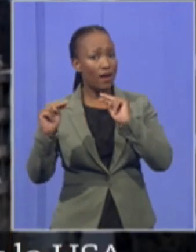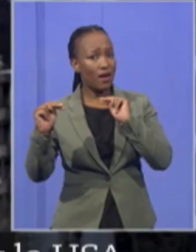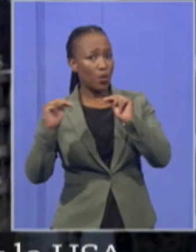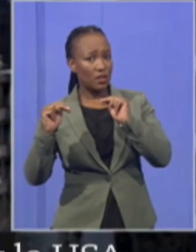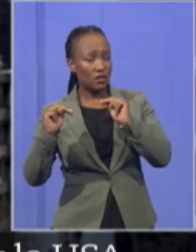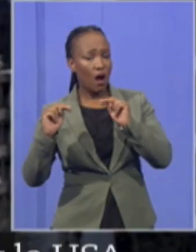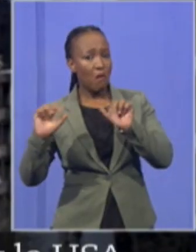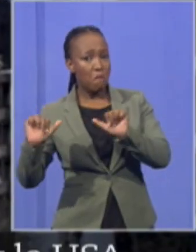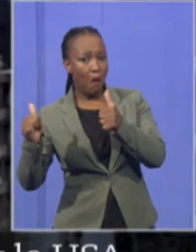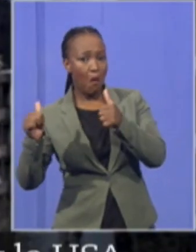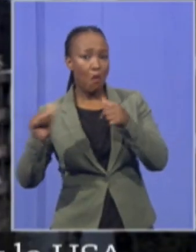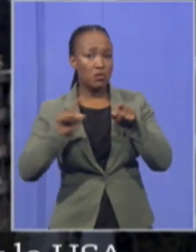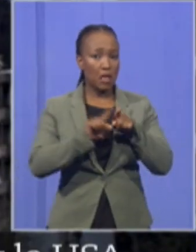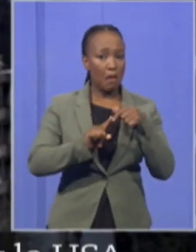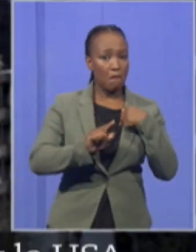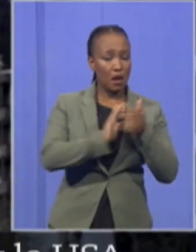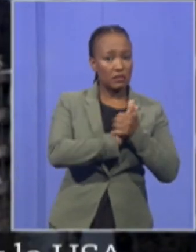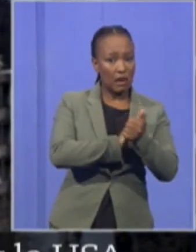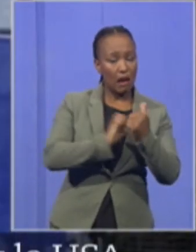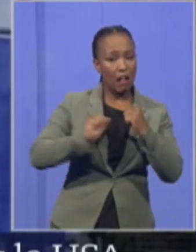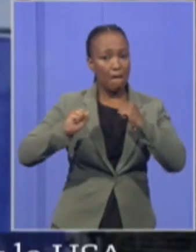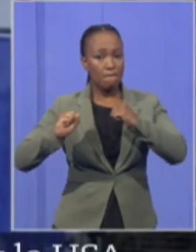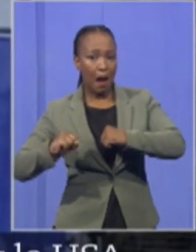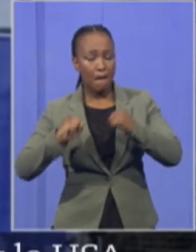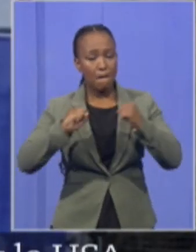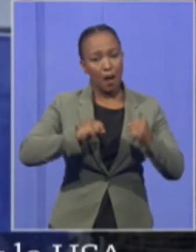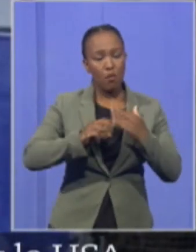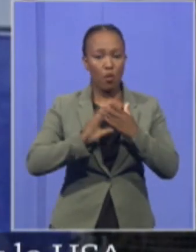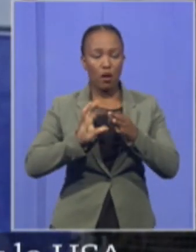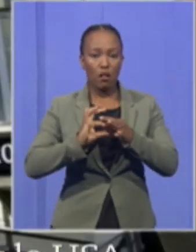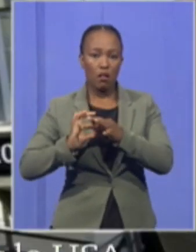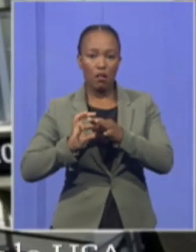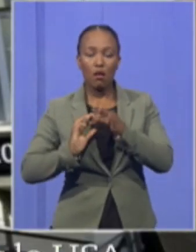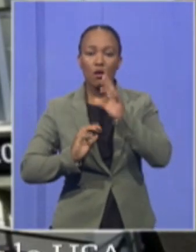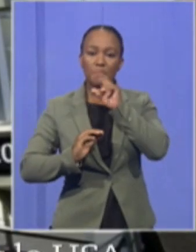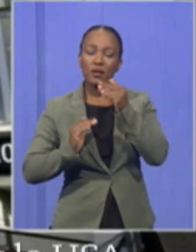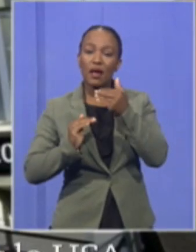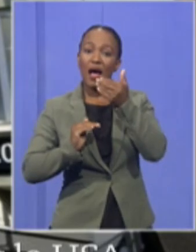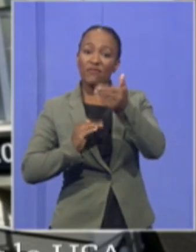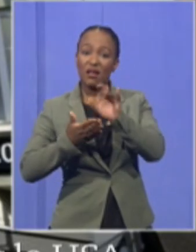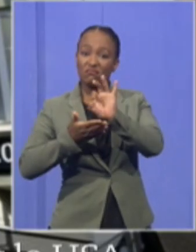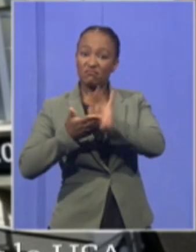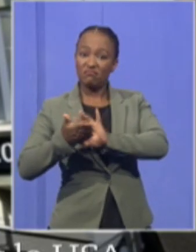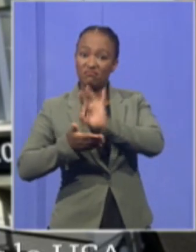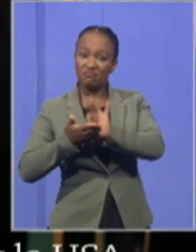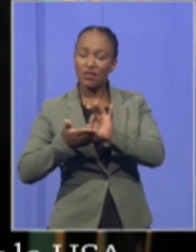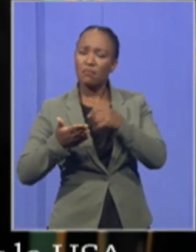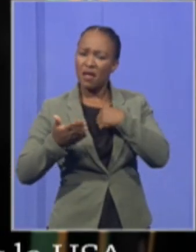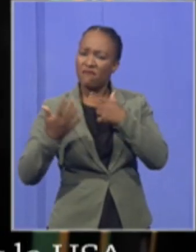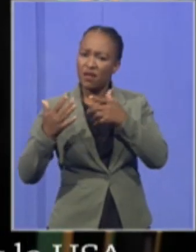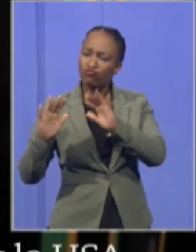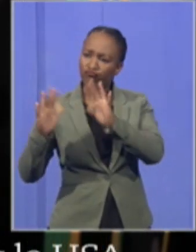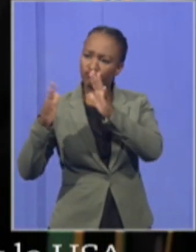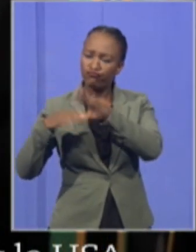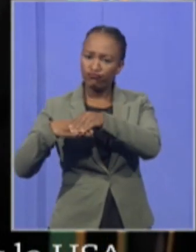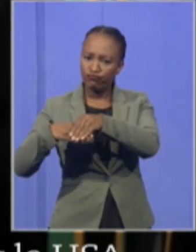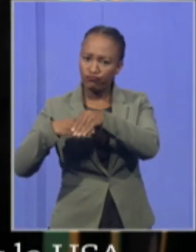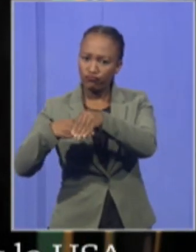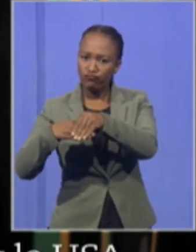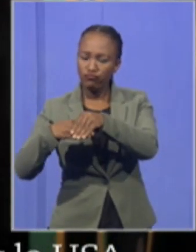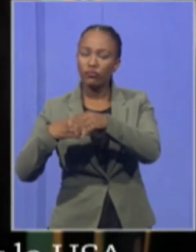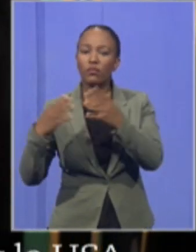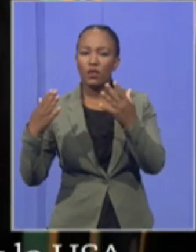I. So we will be able to work together. I spoke to him soon after he was elected, congratulated him, and we